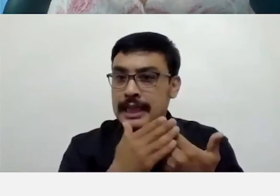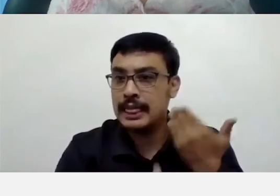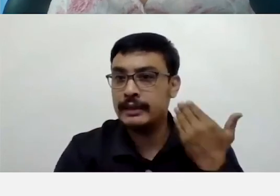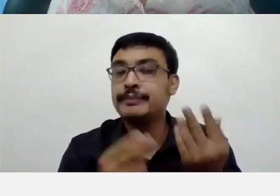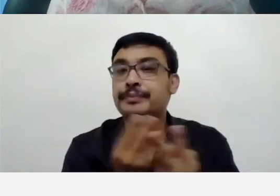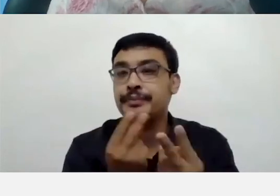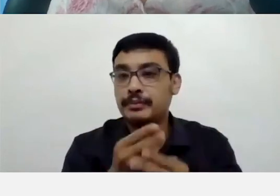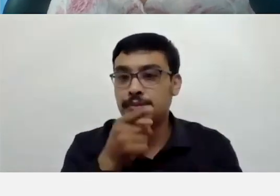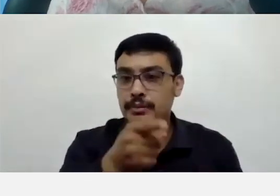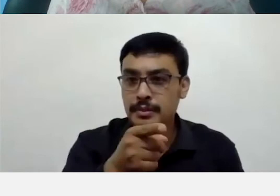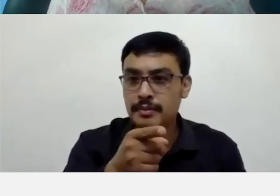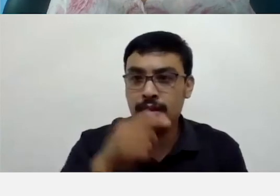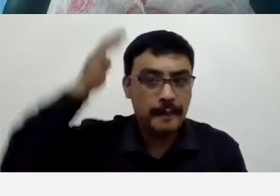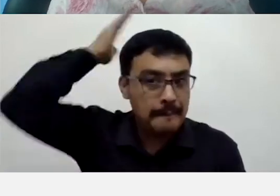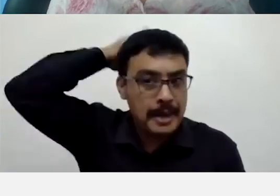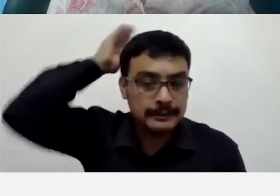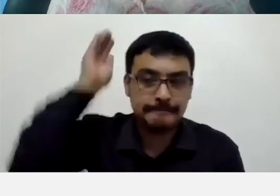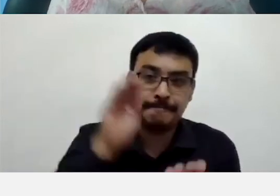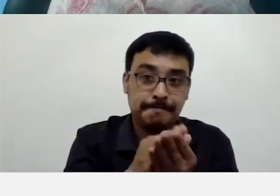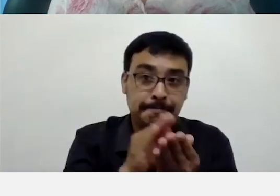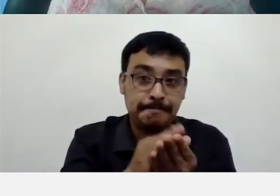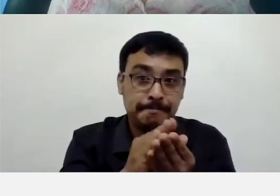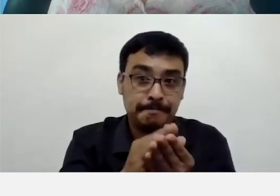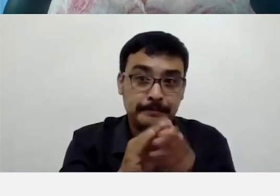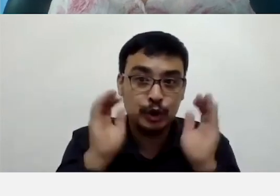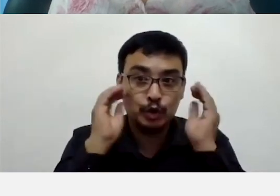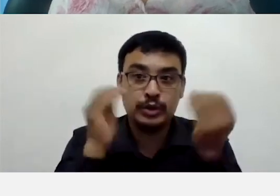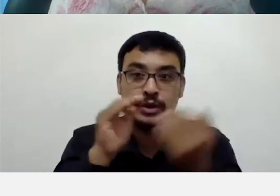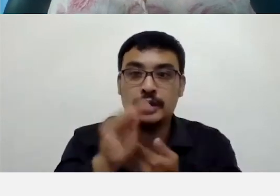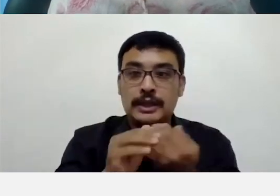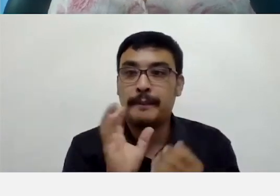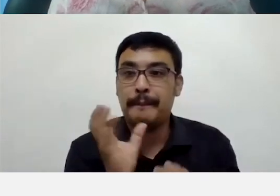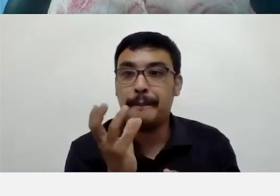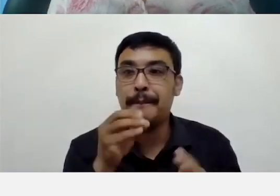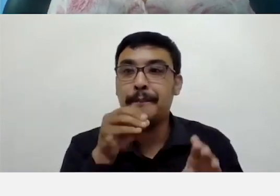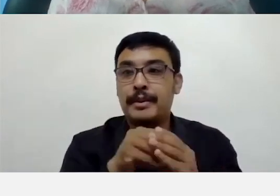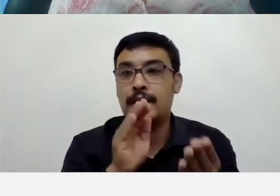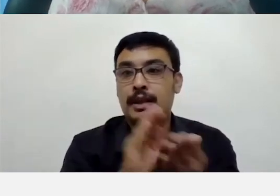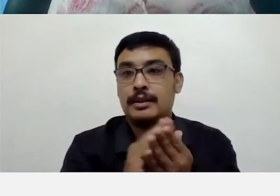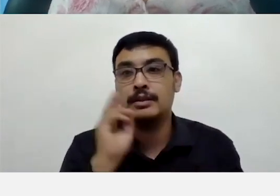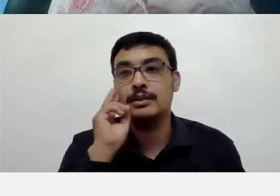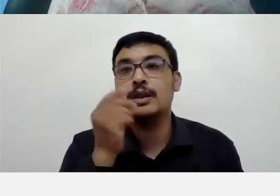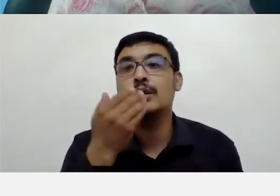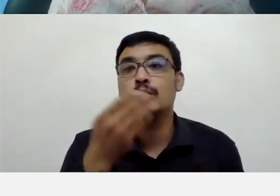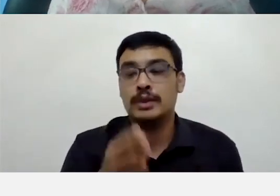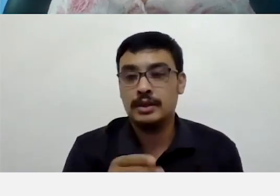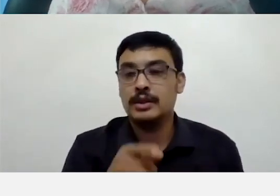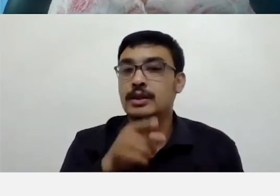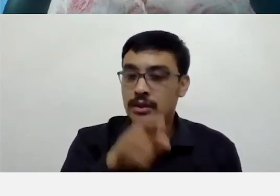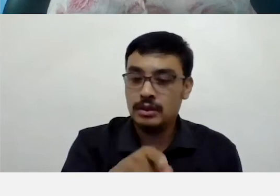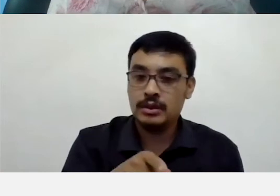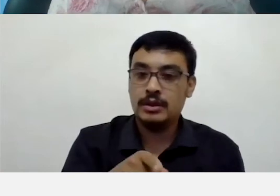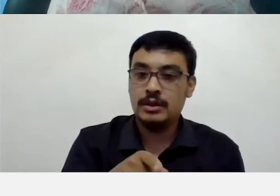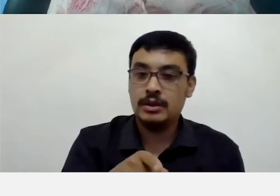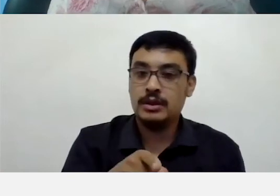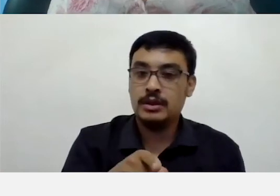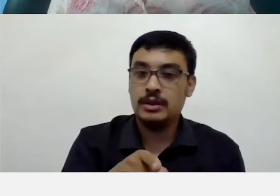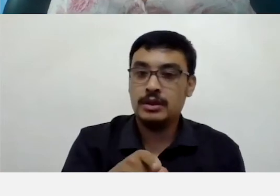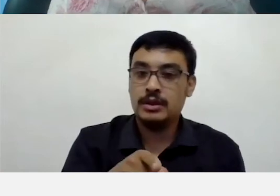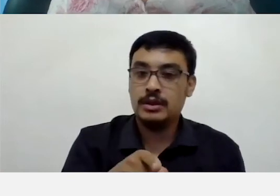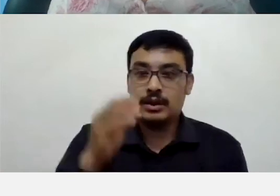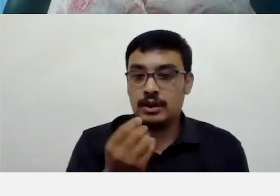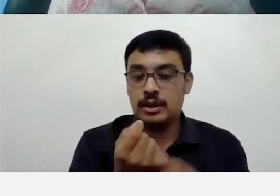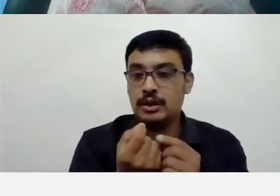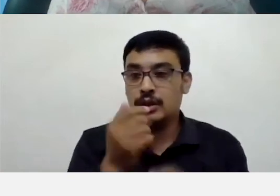gets stored properly in the clay pot. And this mustard oil is